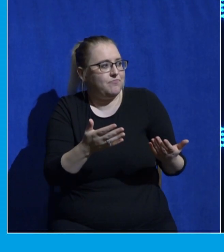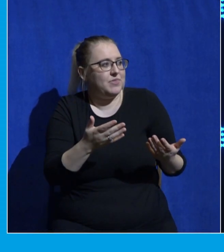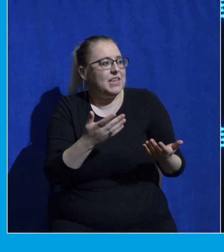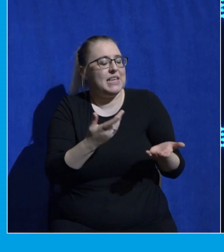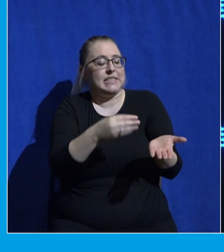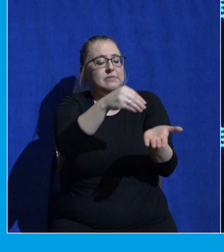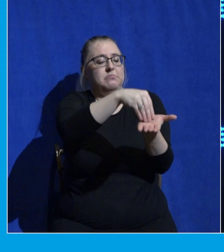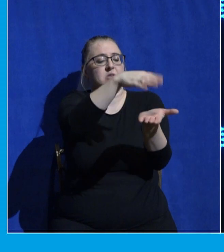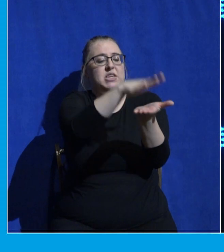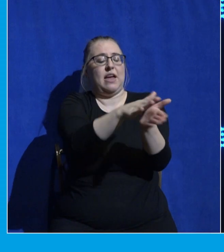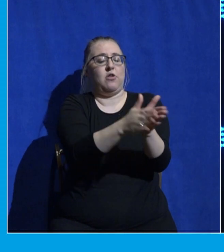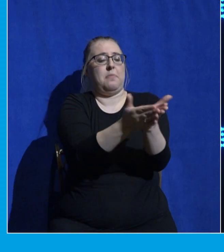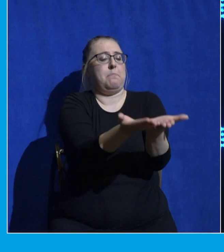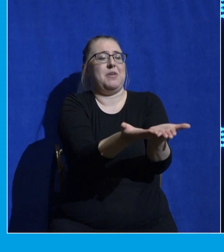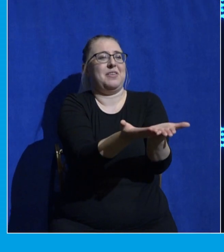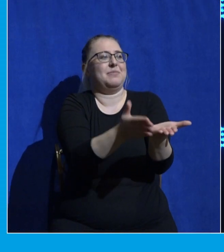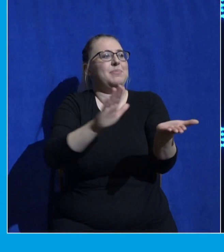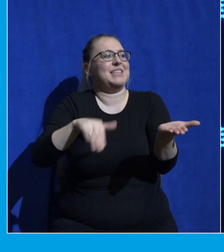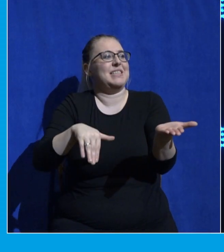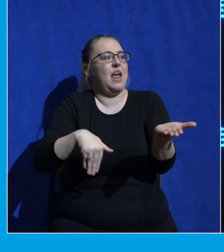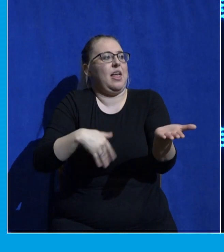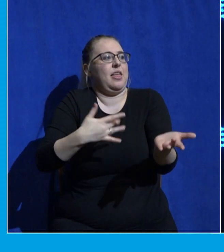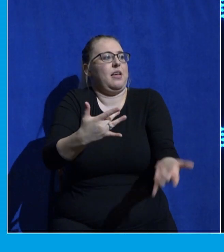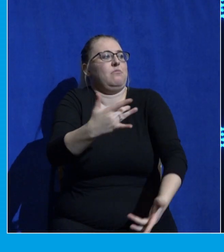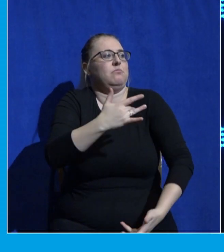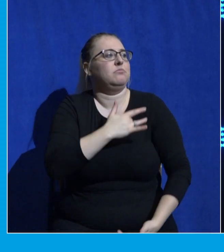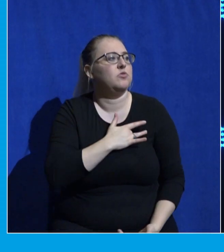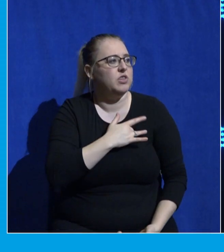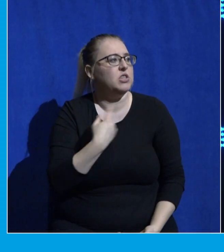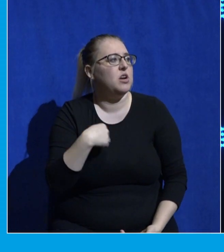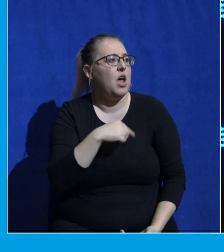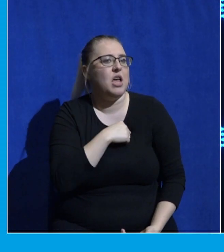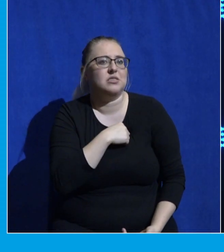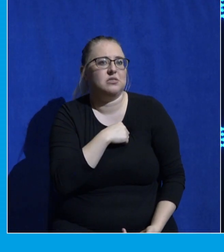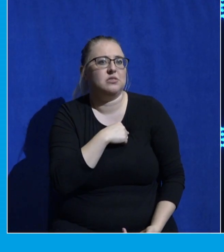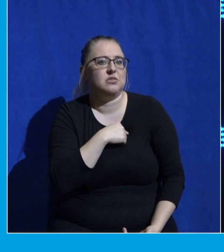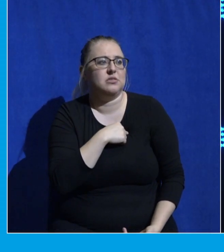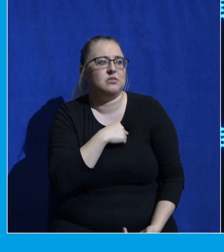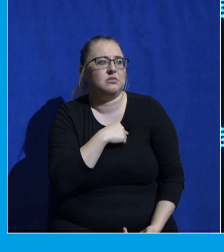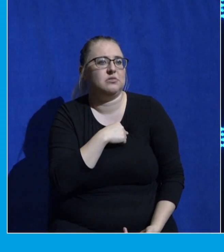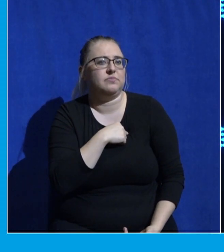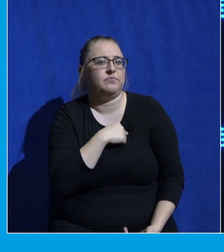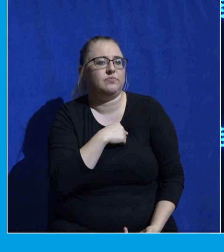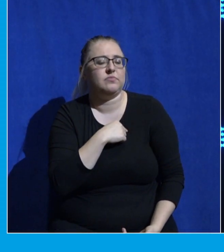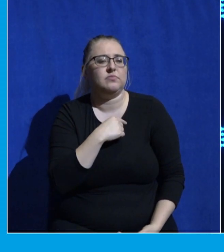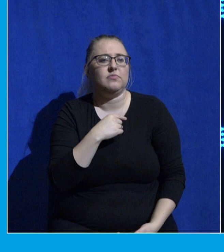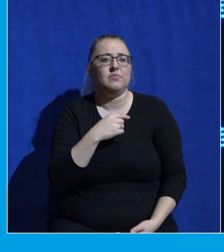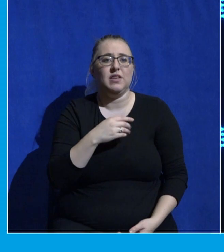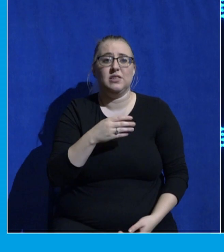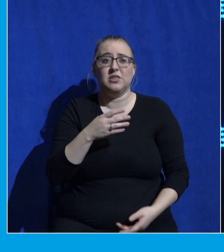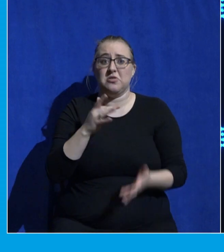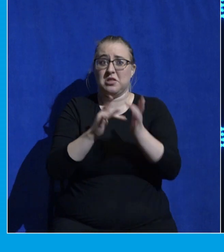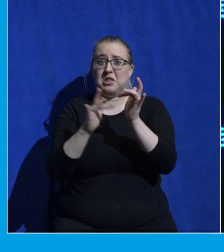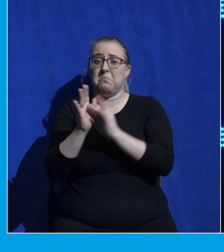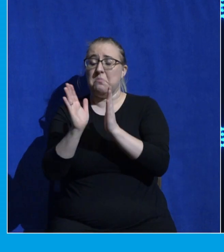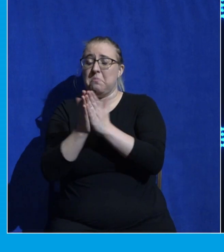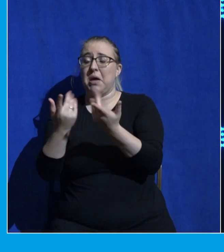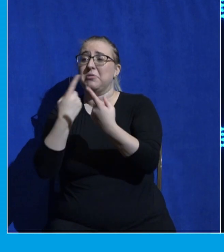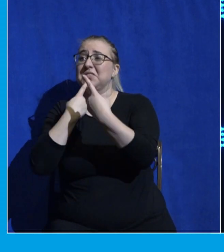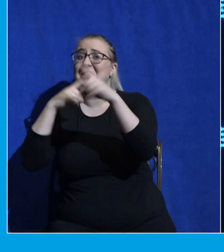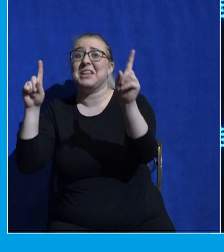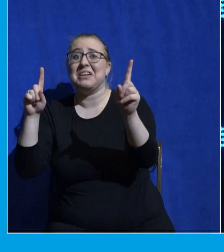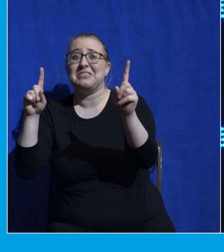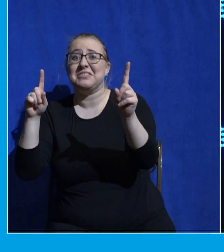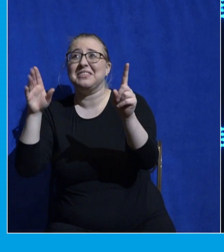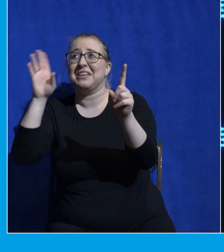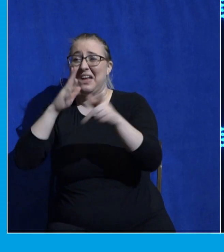page, and it has not reached our lived experience yet. The Bible declares God is our keeper, and yet our souls